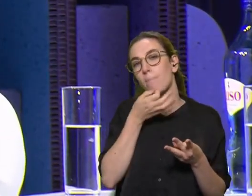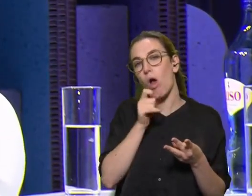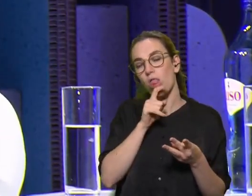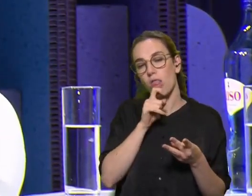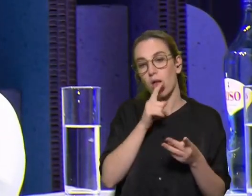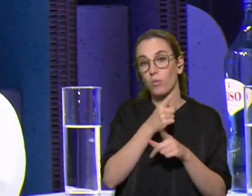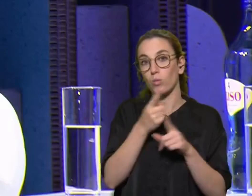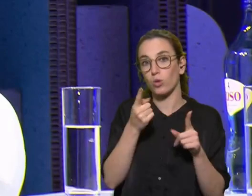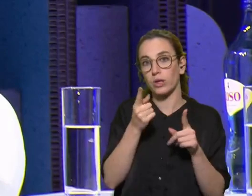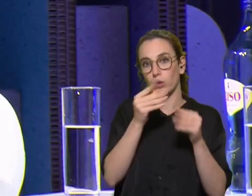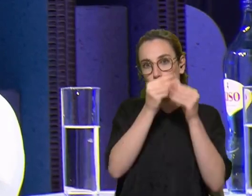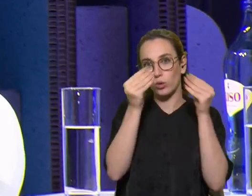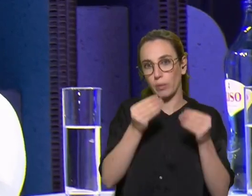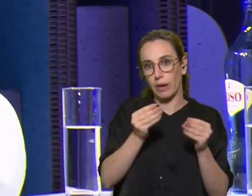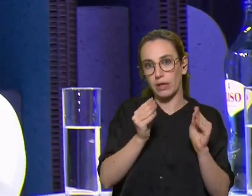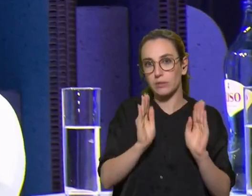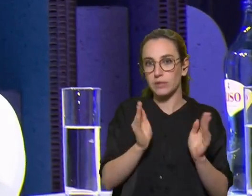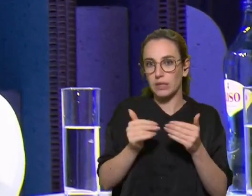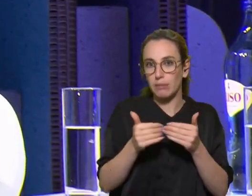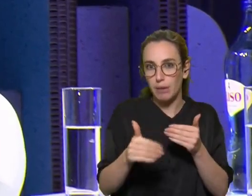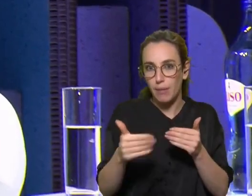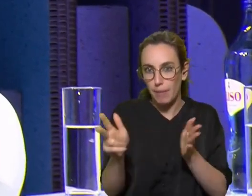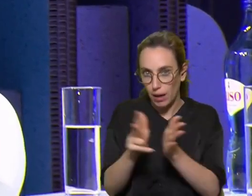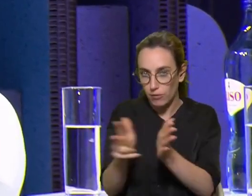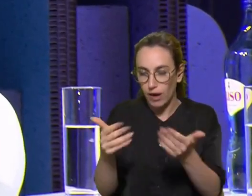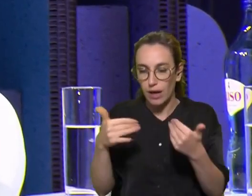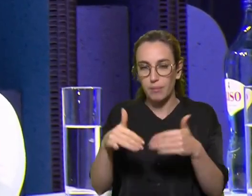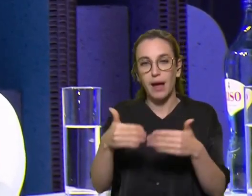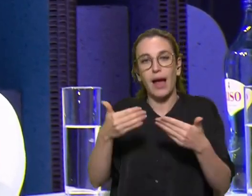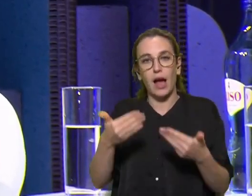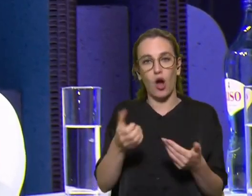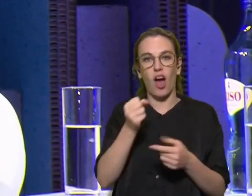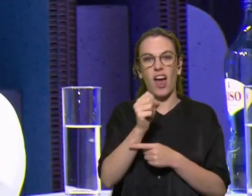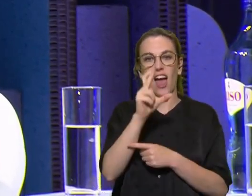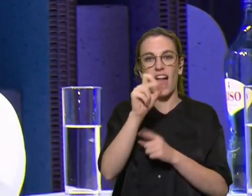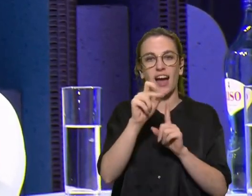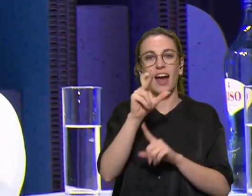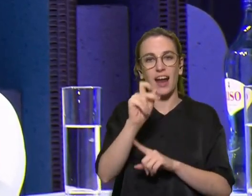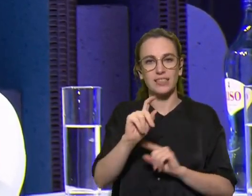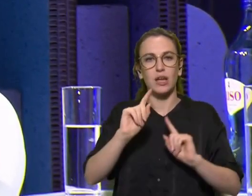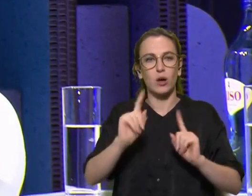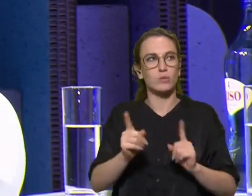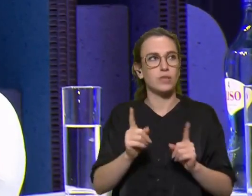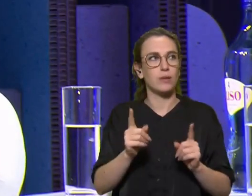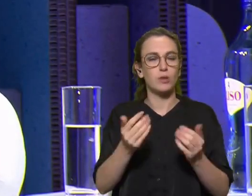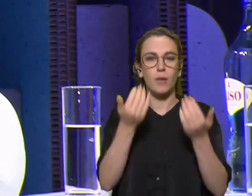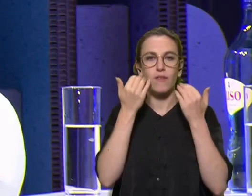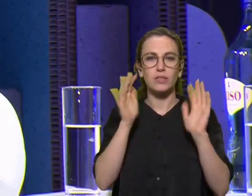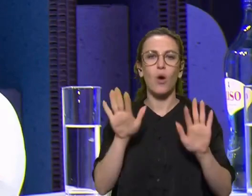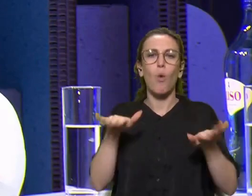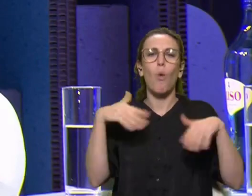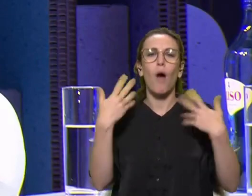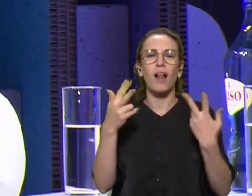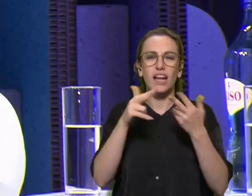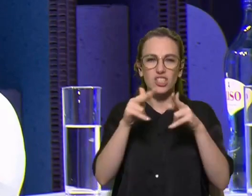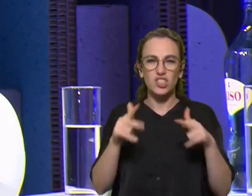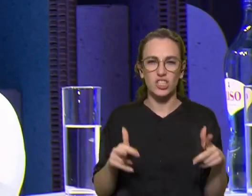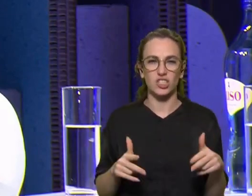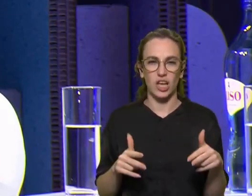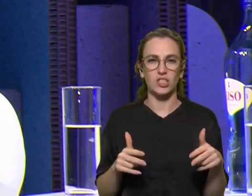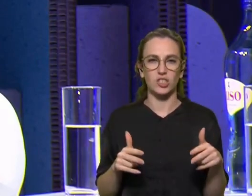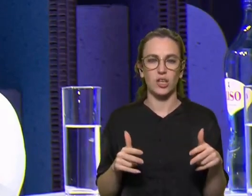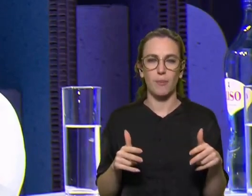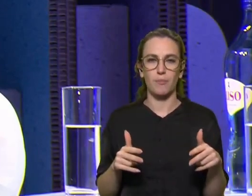Web3, and João Gama, the coordinator of the AI strategy. So let's start with the data,